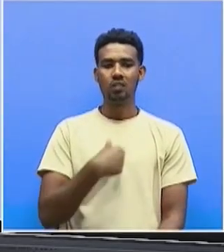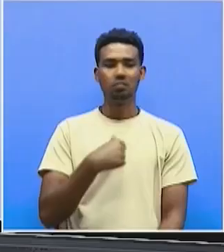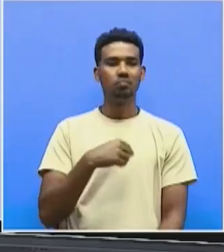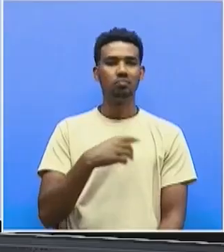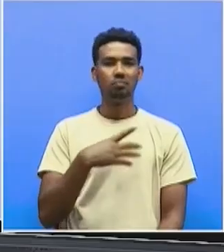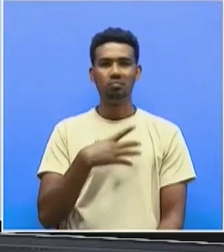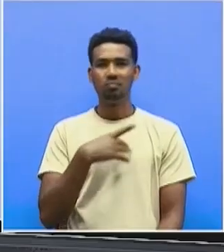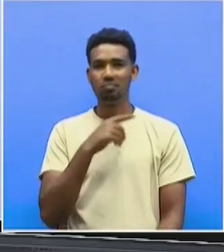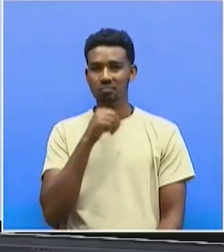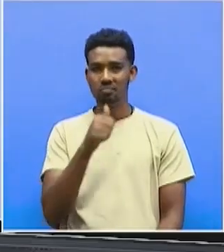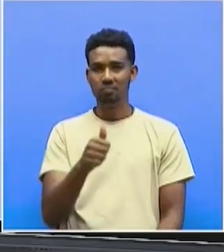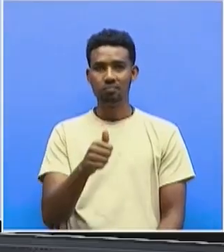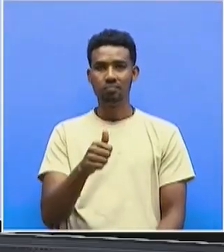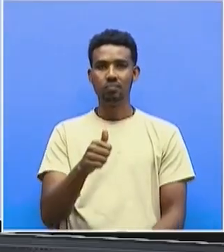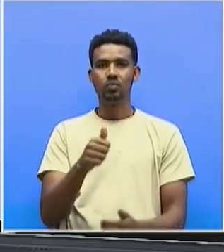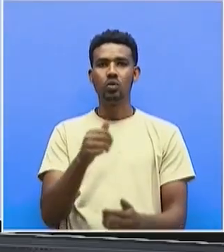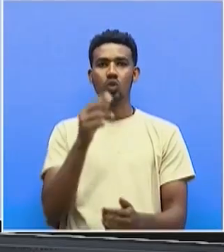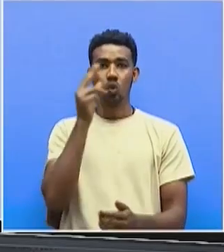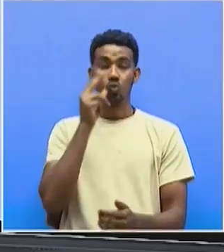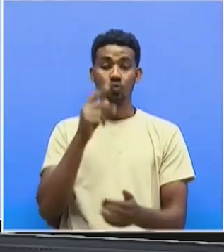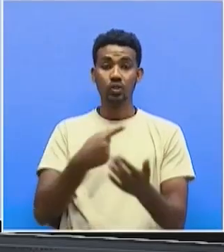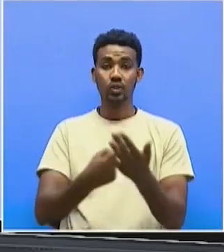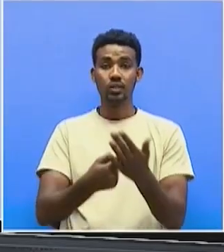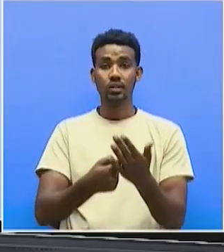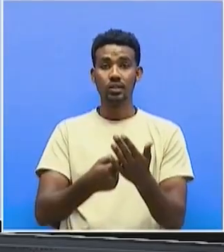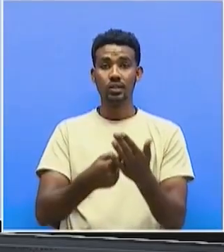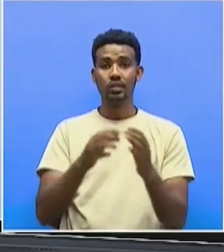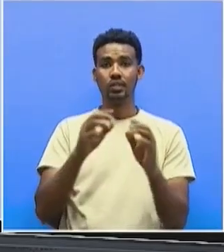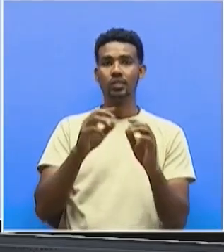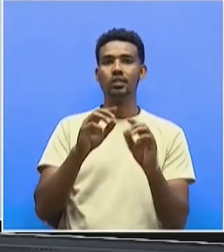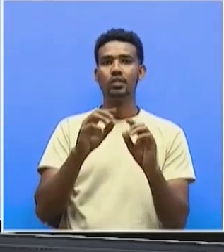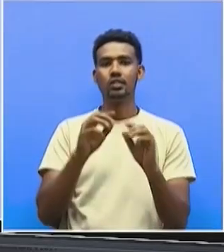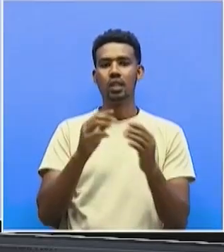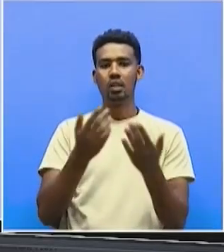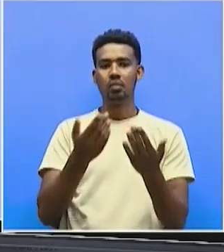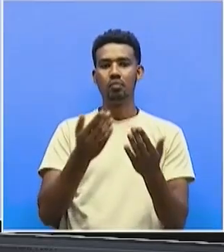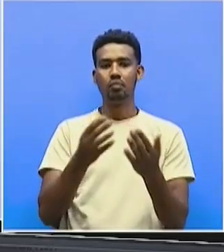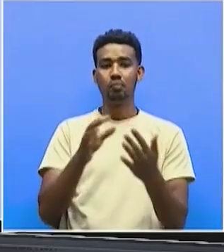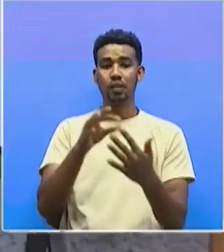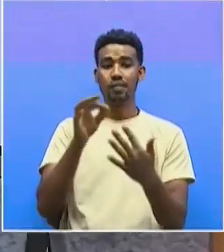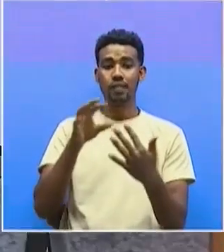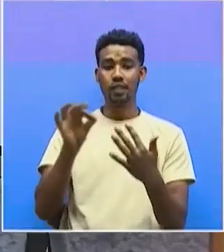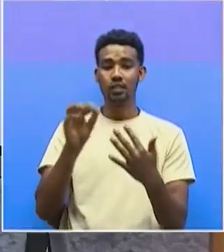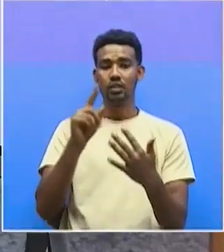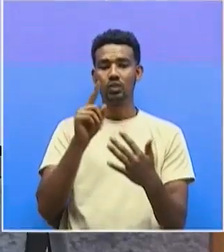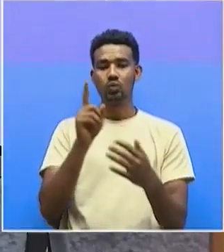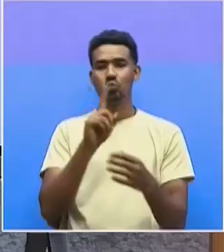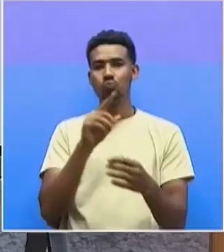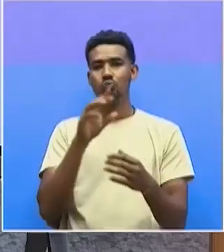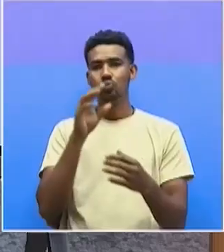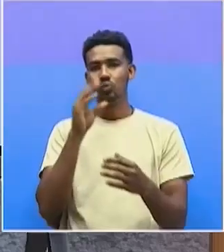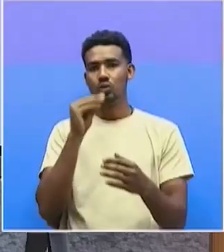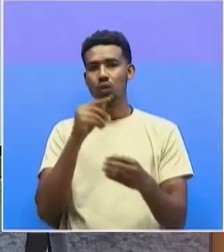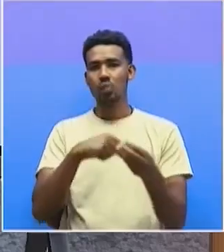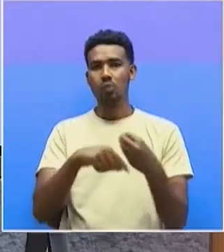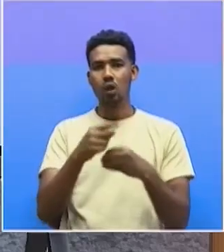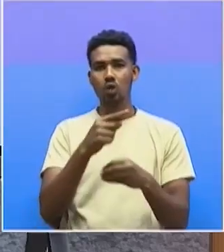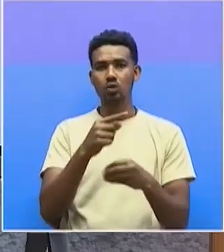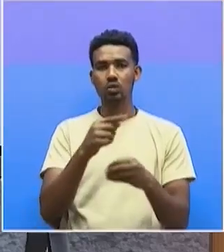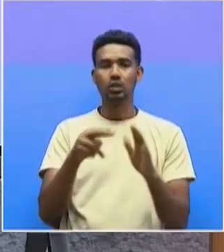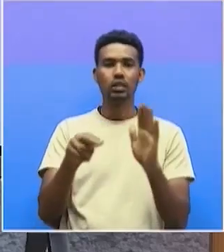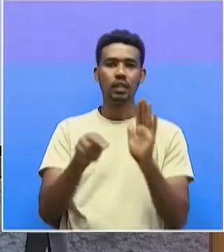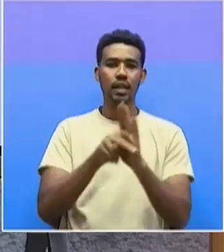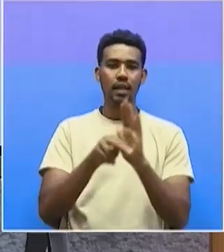dislike coffee. This is the part of preference which is talk about what? Negative